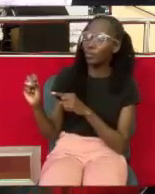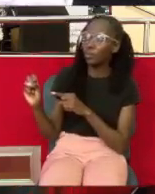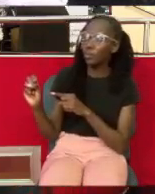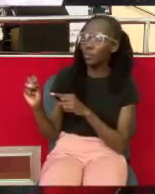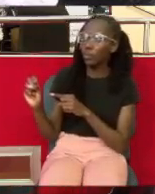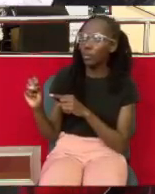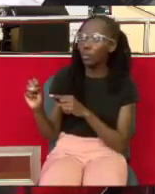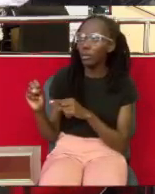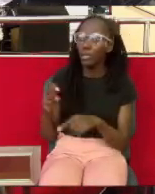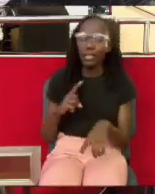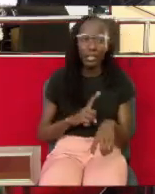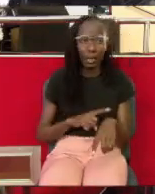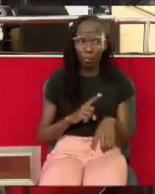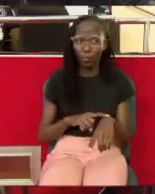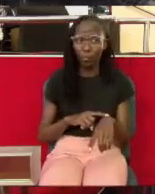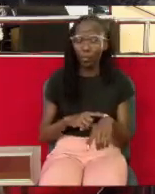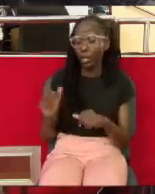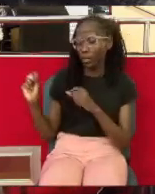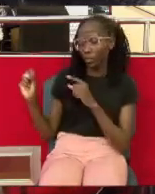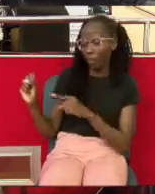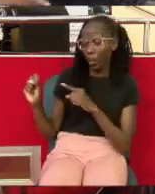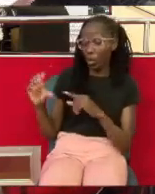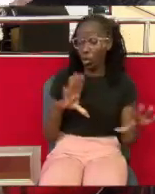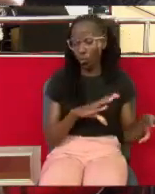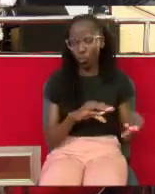kicked out of from the kingdom.